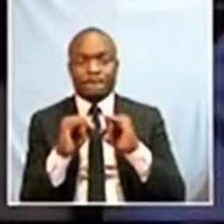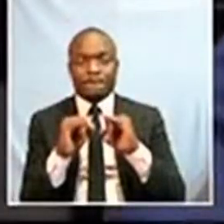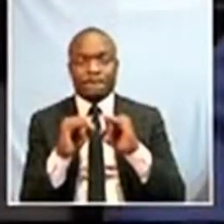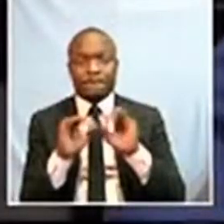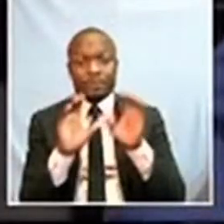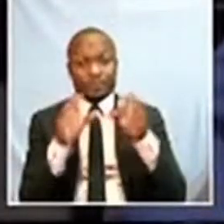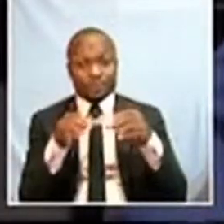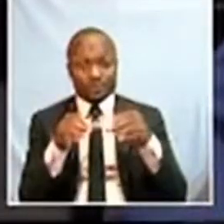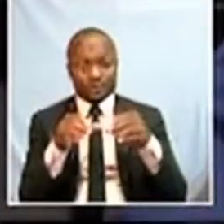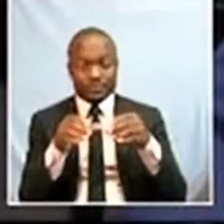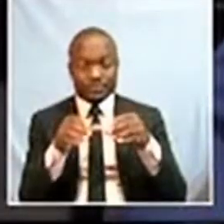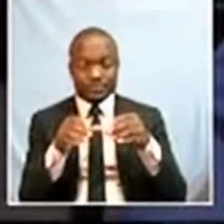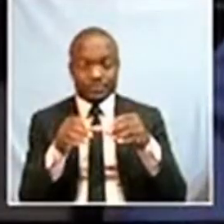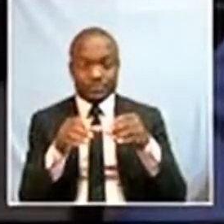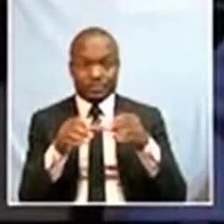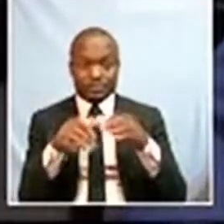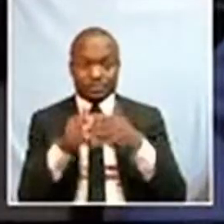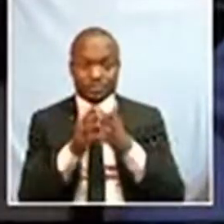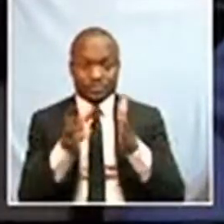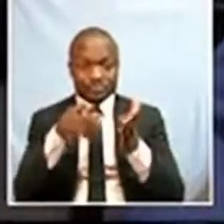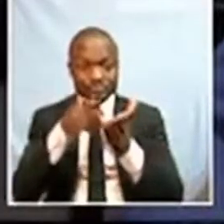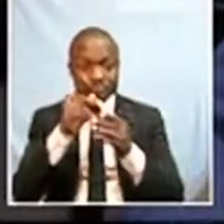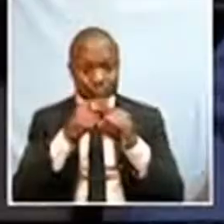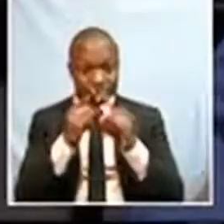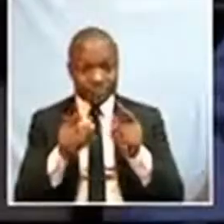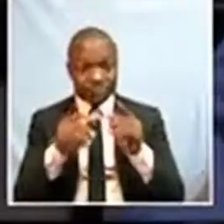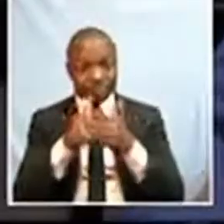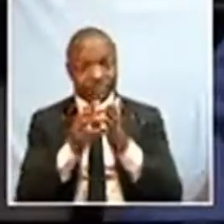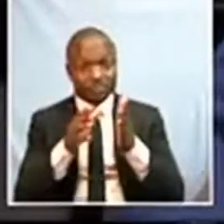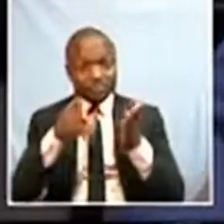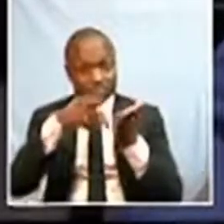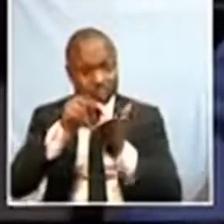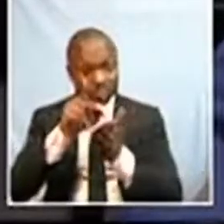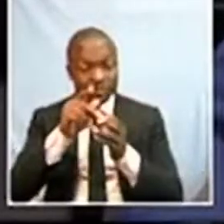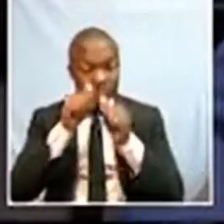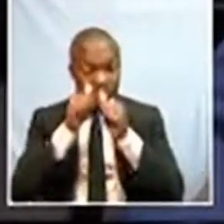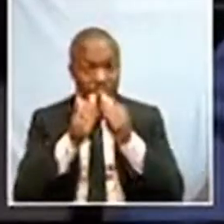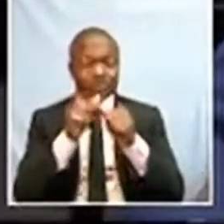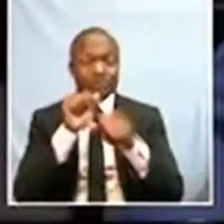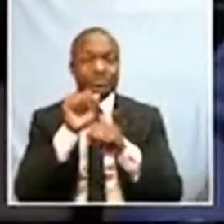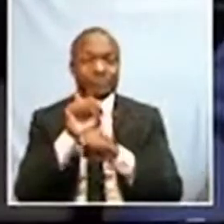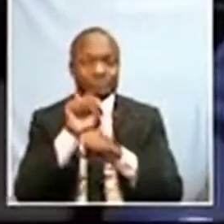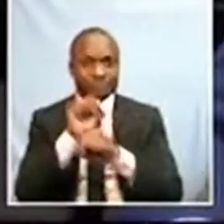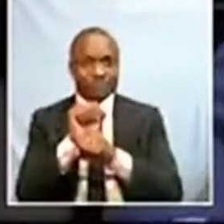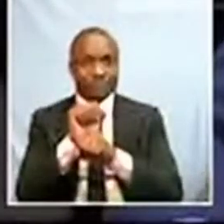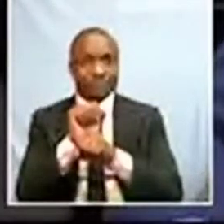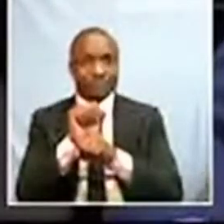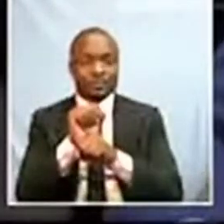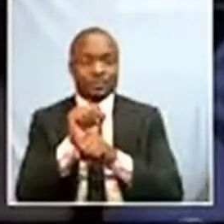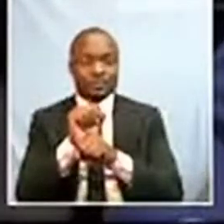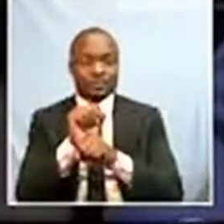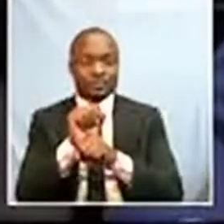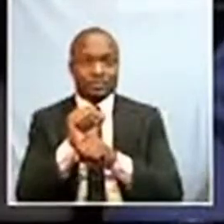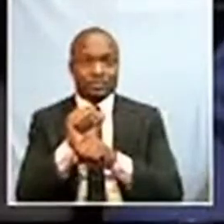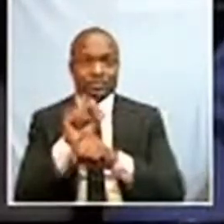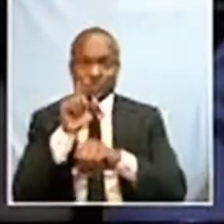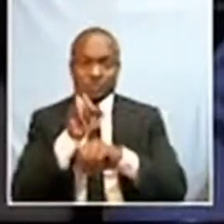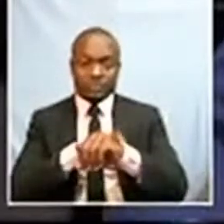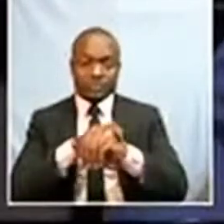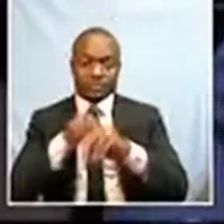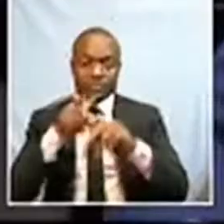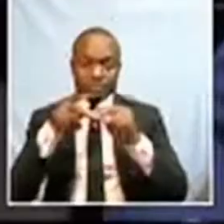this committee, how much we paid. But how much was paid was according to the works that were performed up to the time